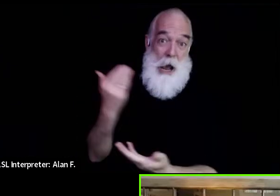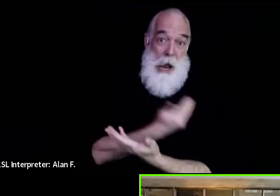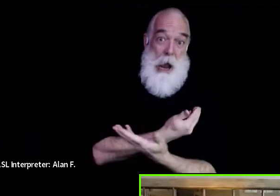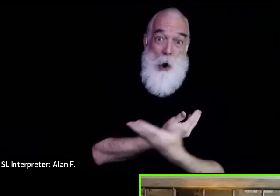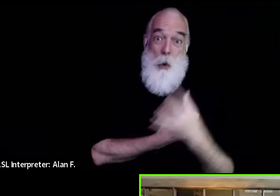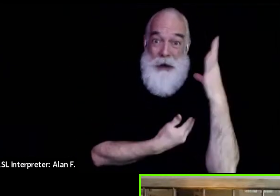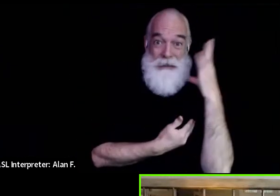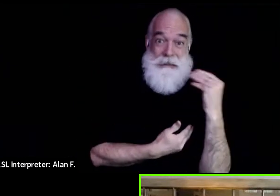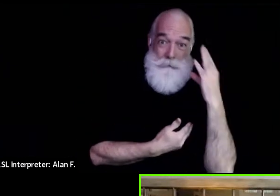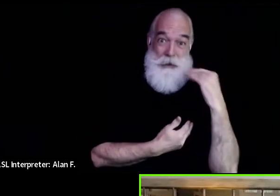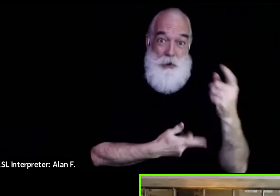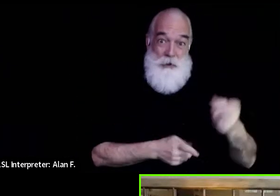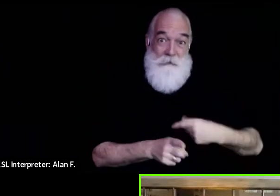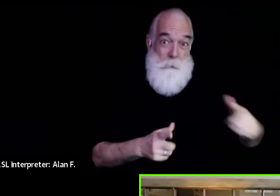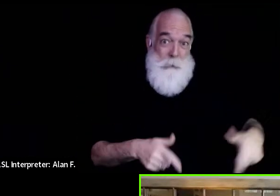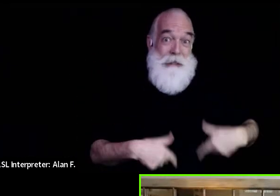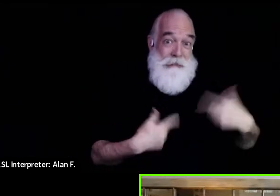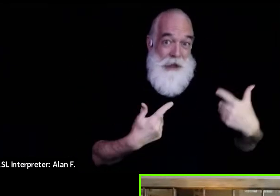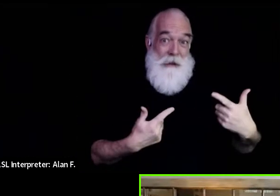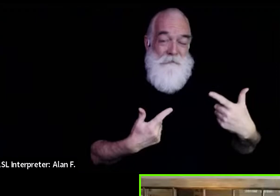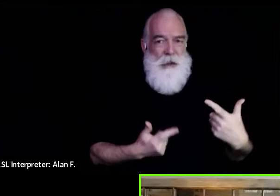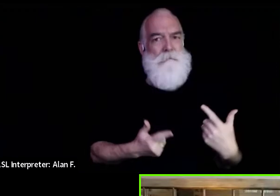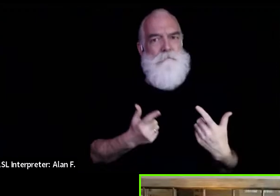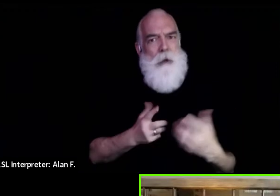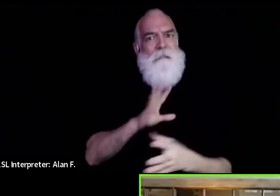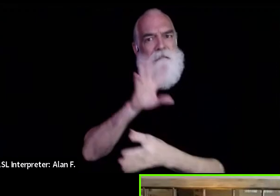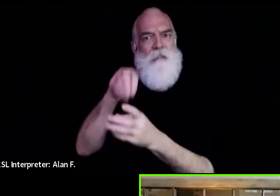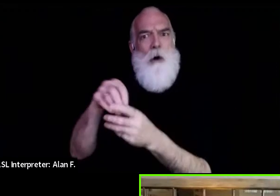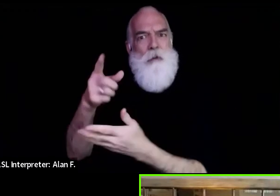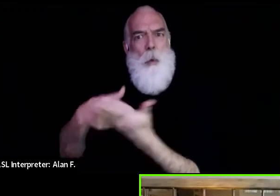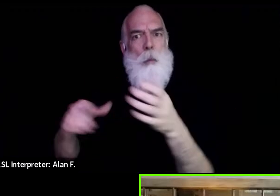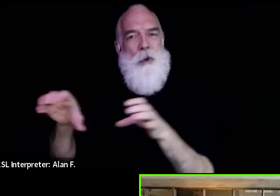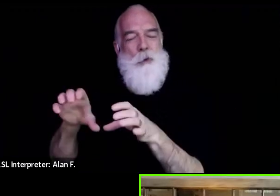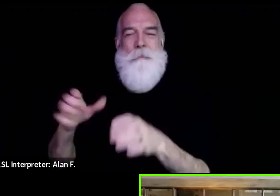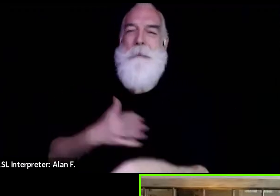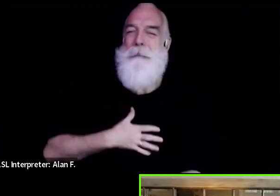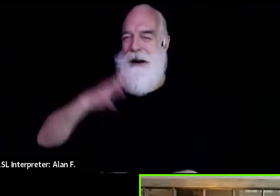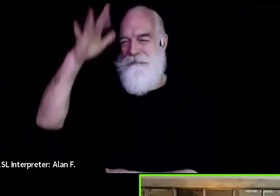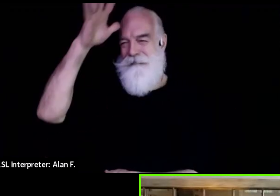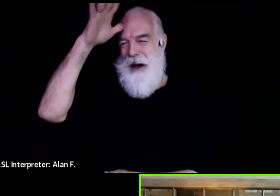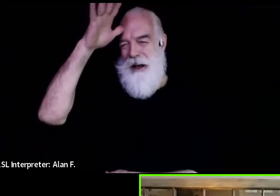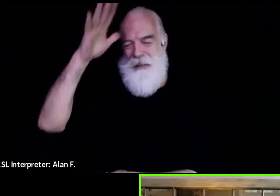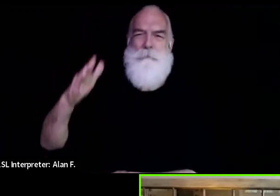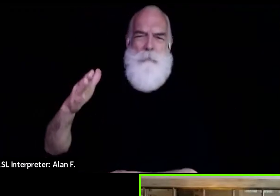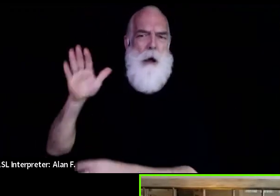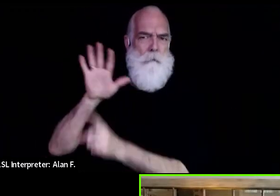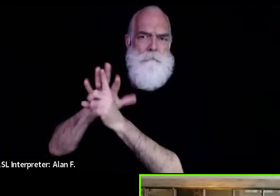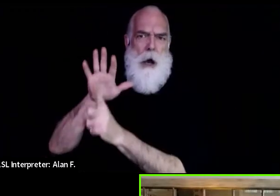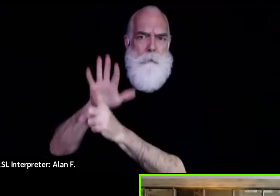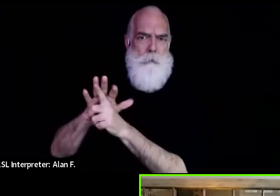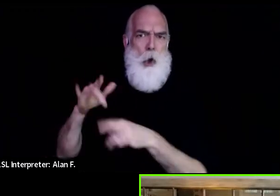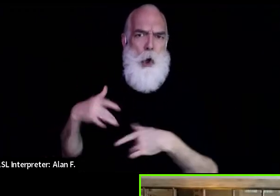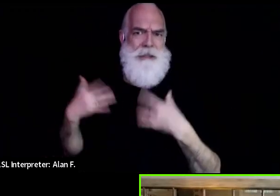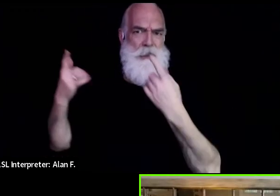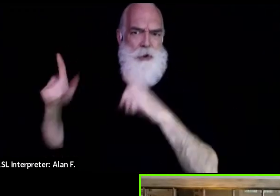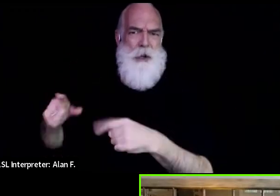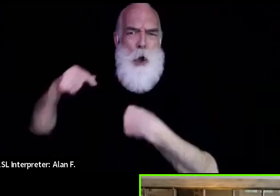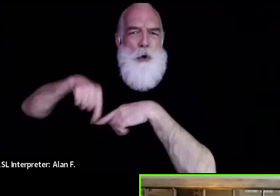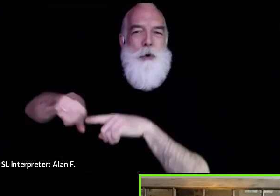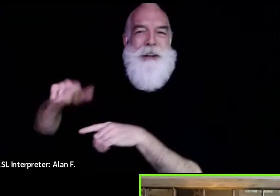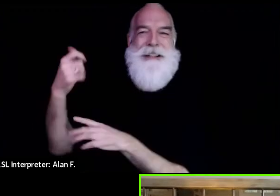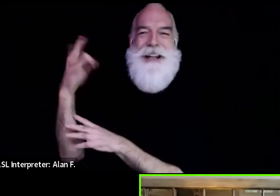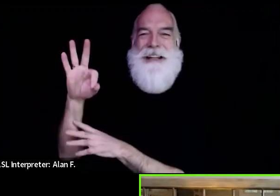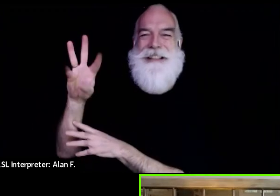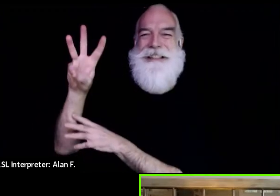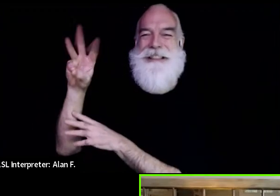was very personal. My father was an entertainer, very well-known entertainer in the 1960s, named Major Lance.